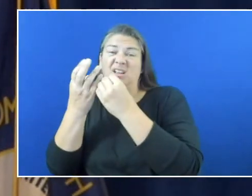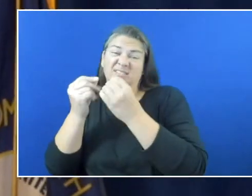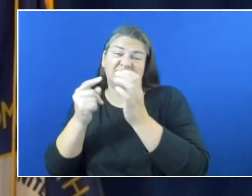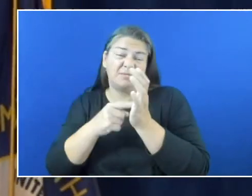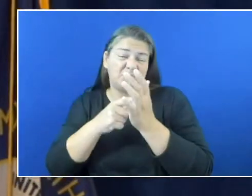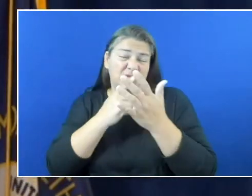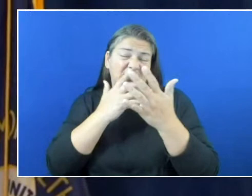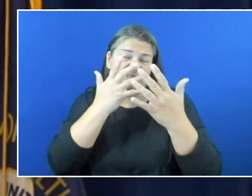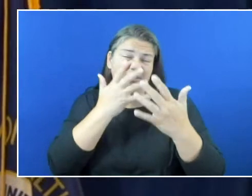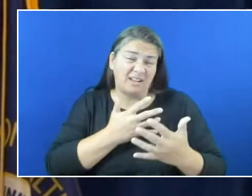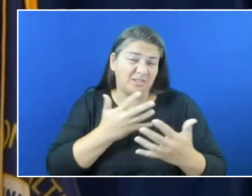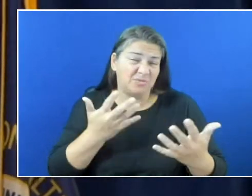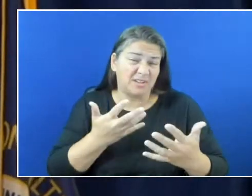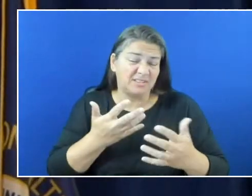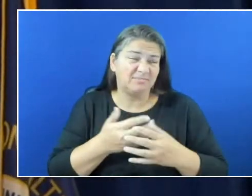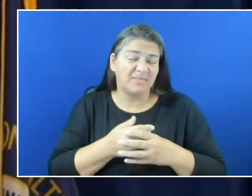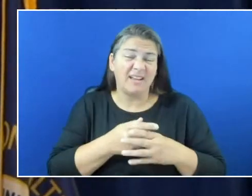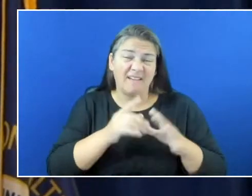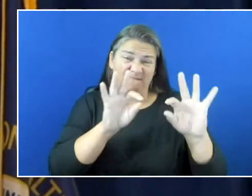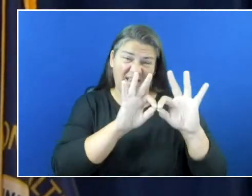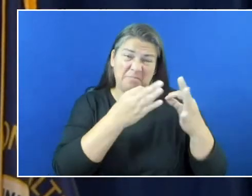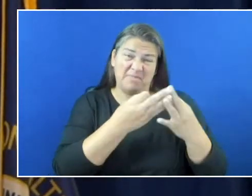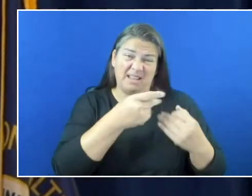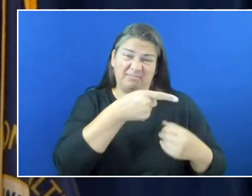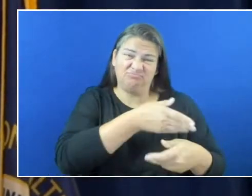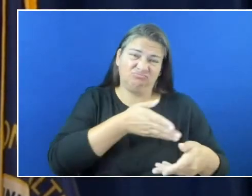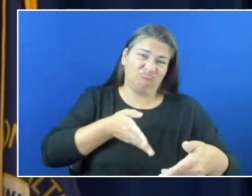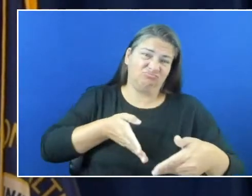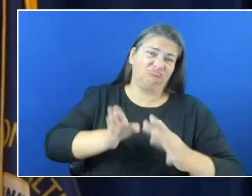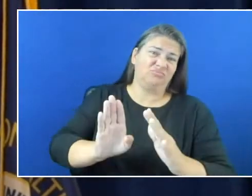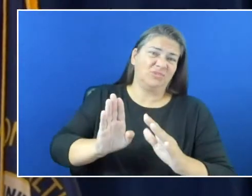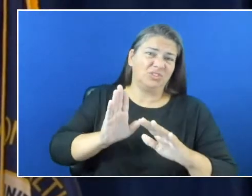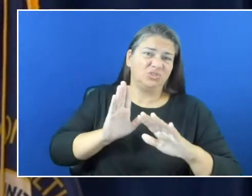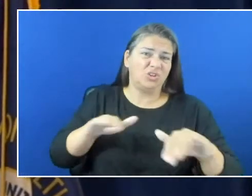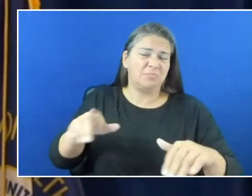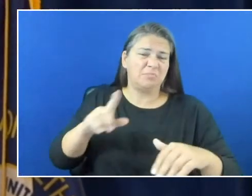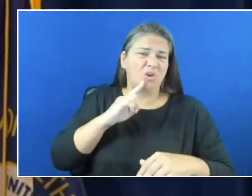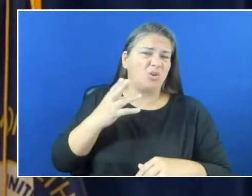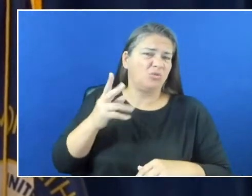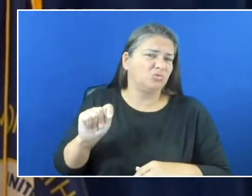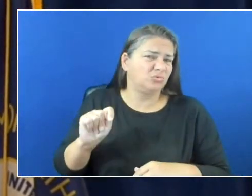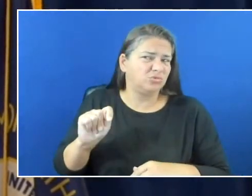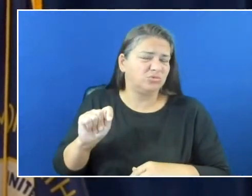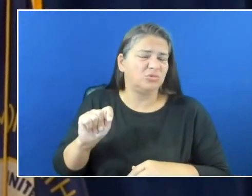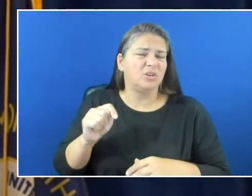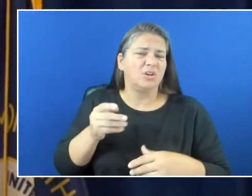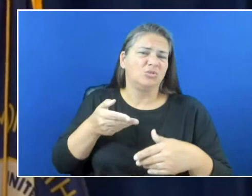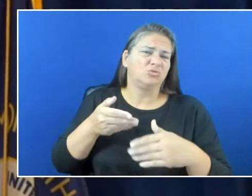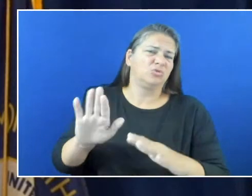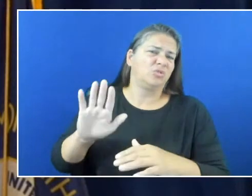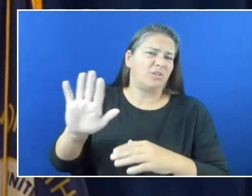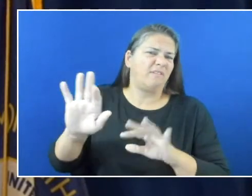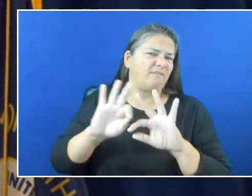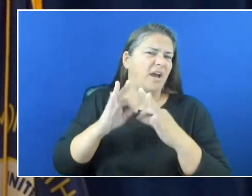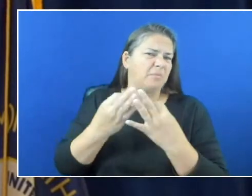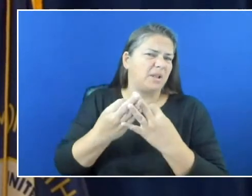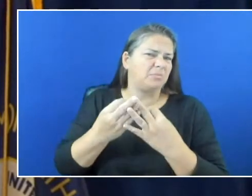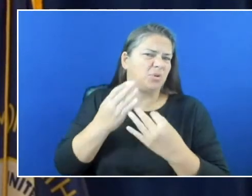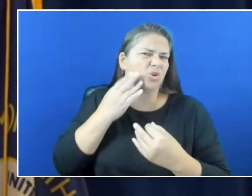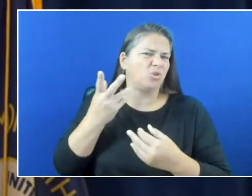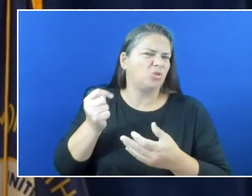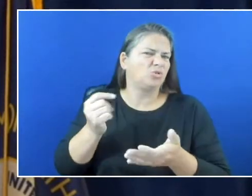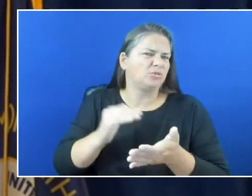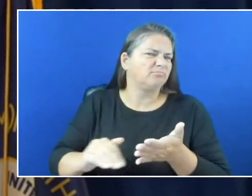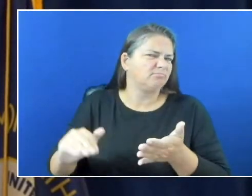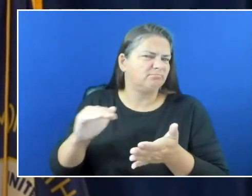will allow harm to their children or their relatives over and over. It often